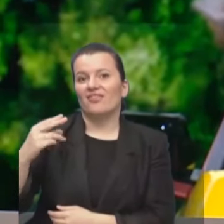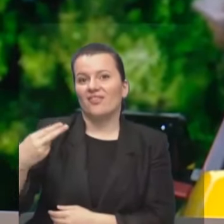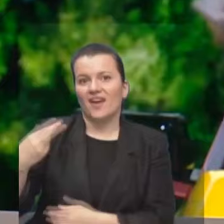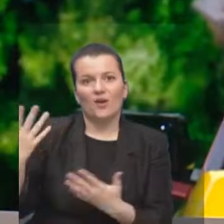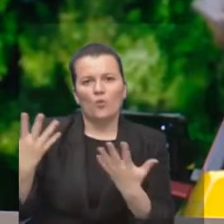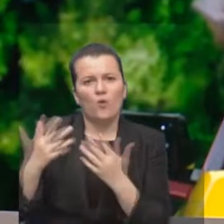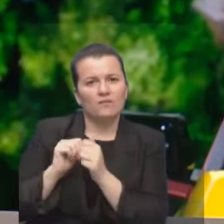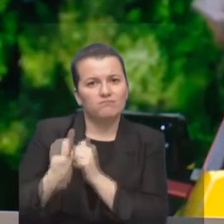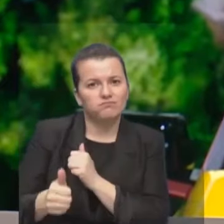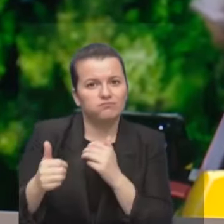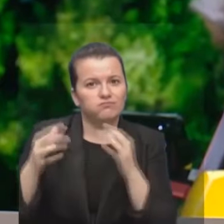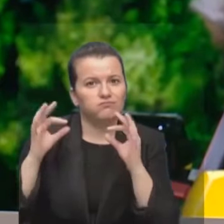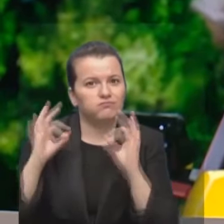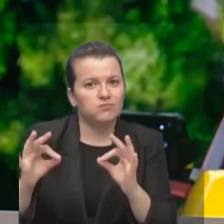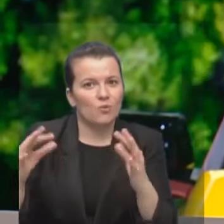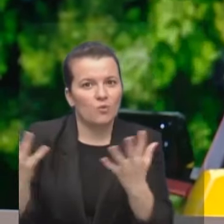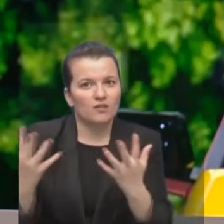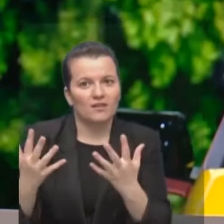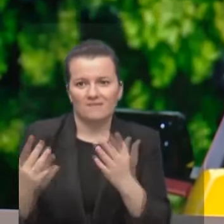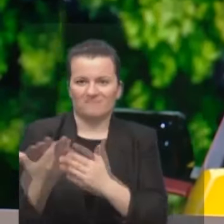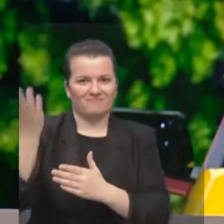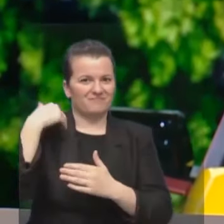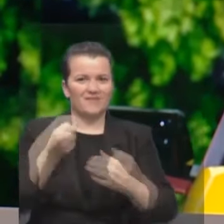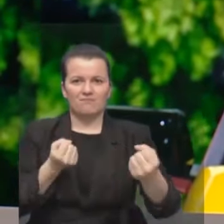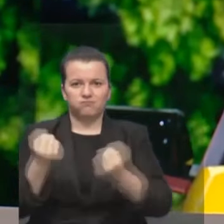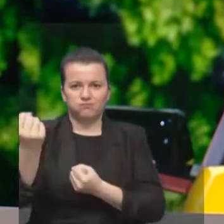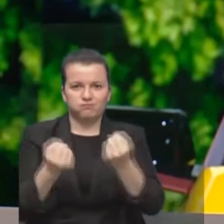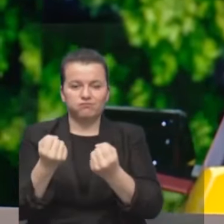with the traditional gearbox. So with that part